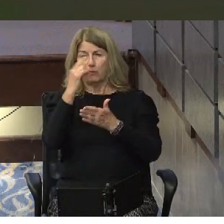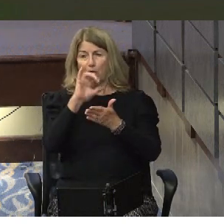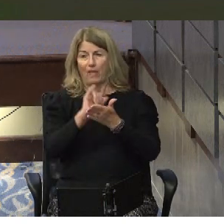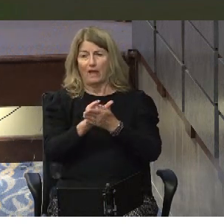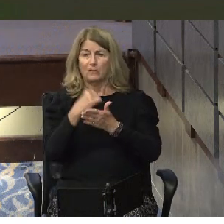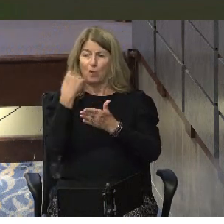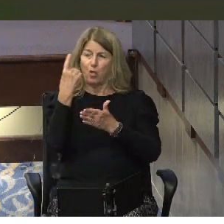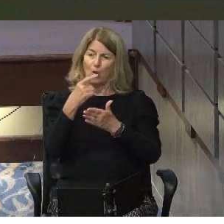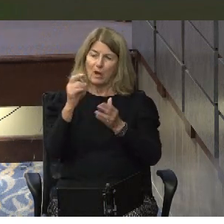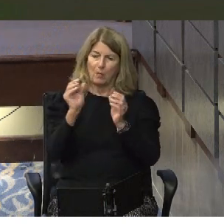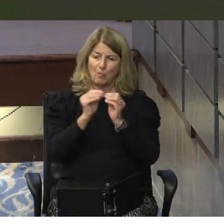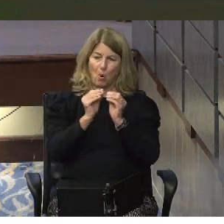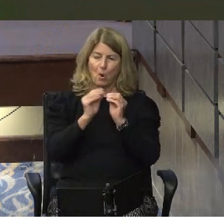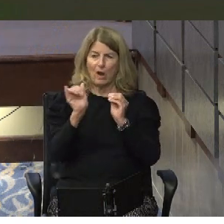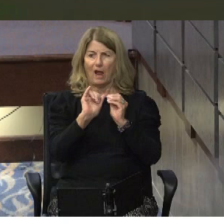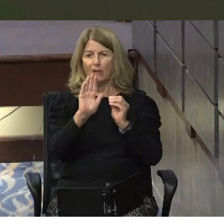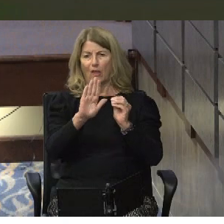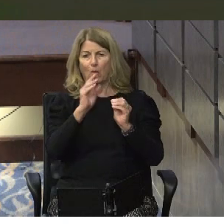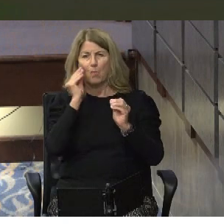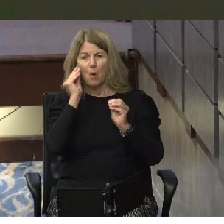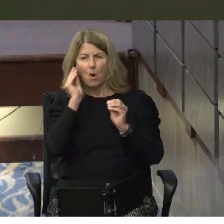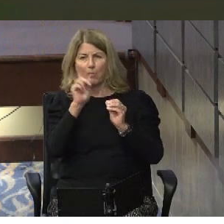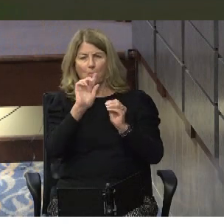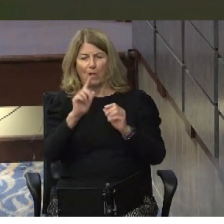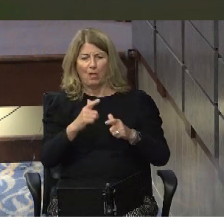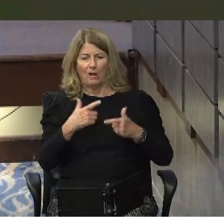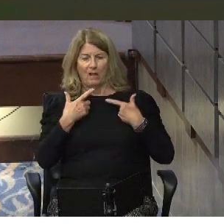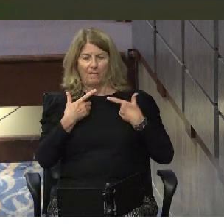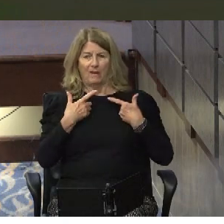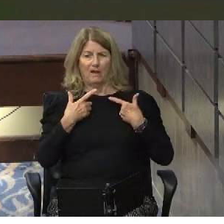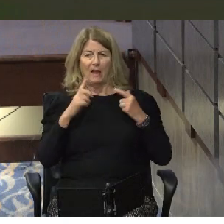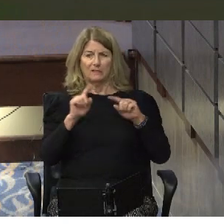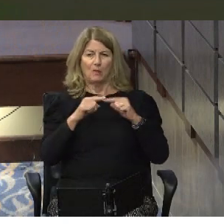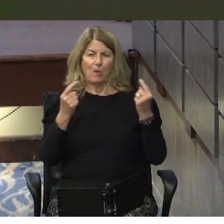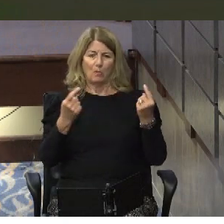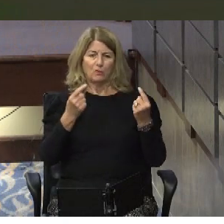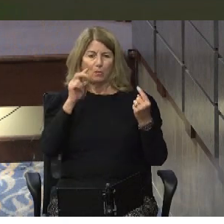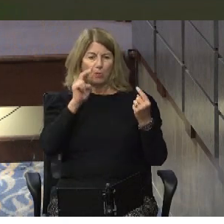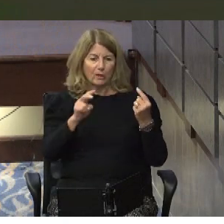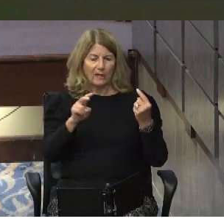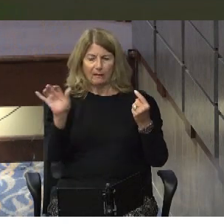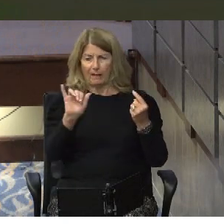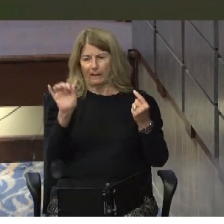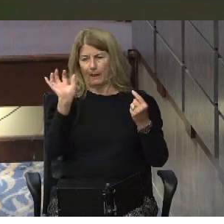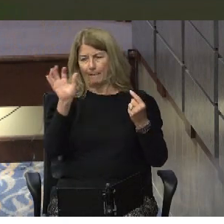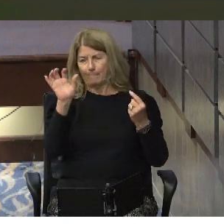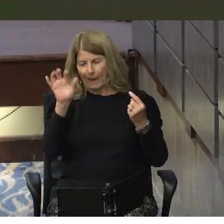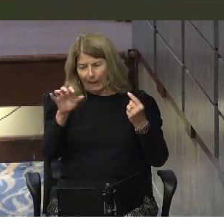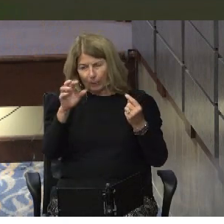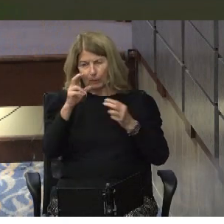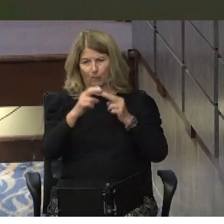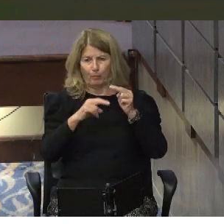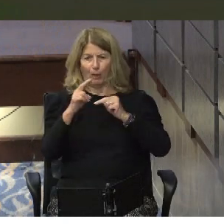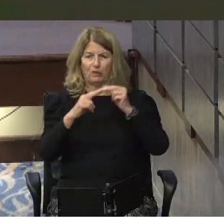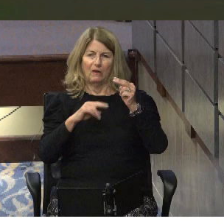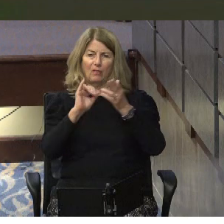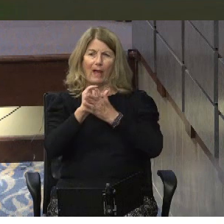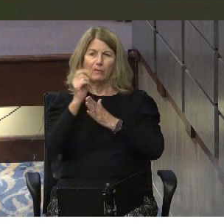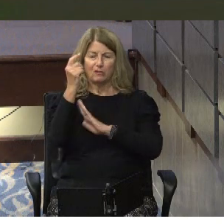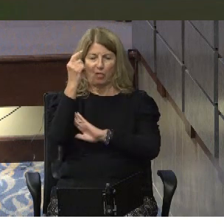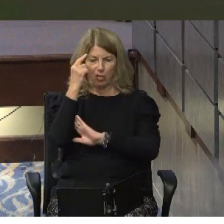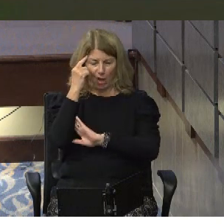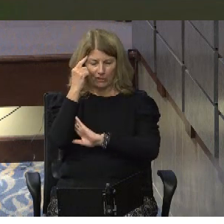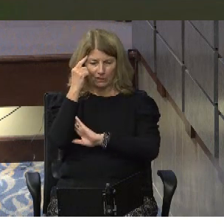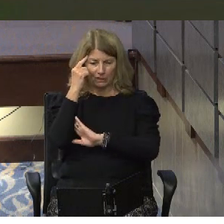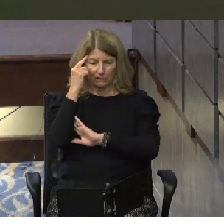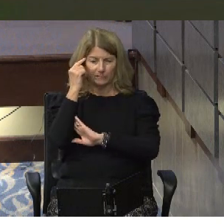their home and where they're living versus looking like a Baylor facility. So that was the thought, Councilmember, in terms